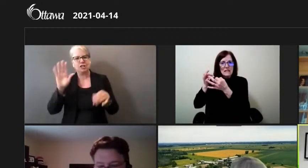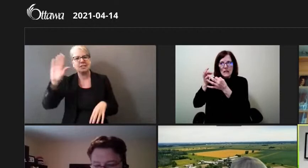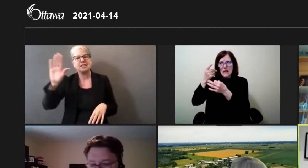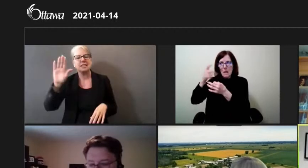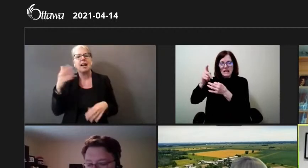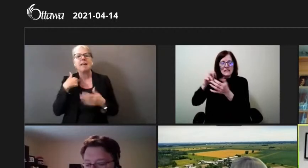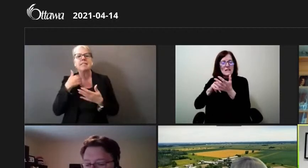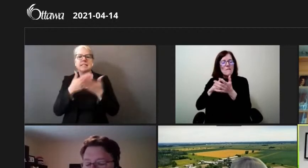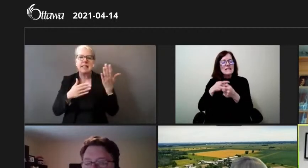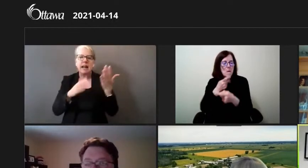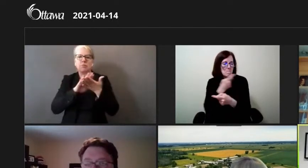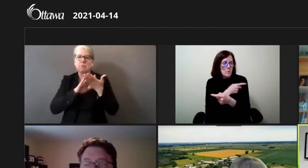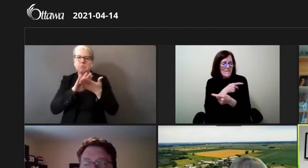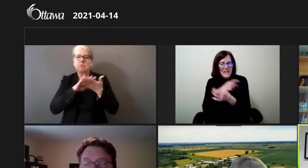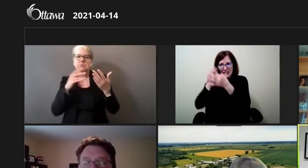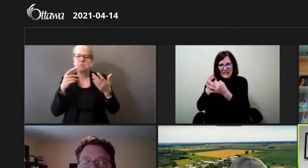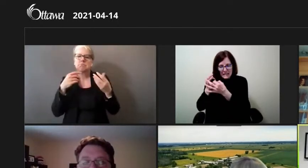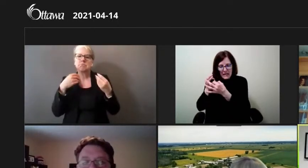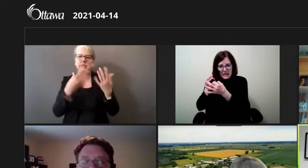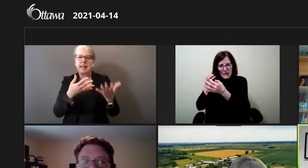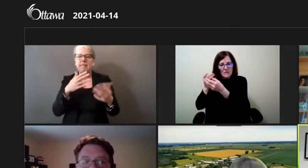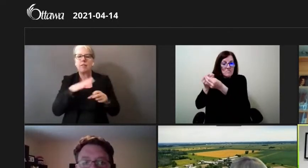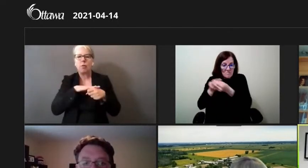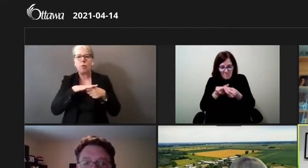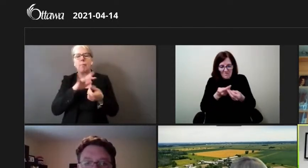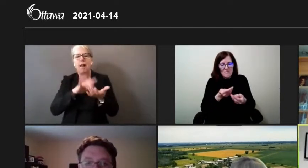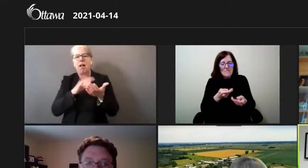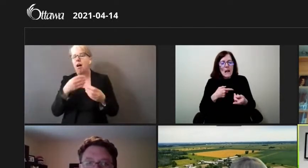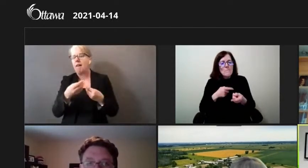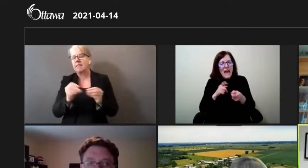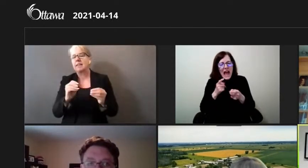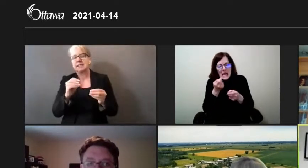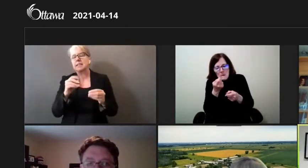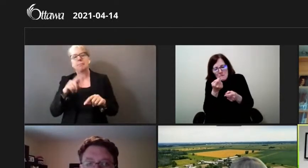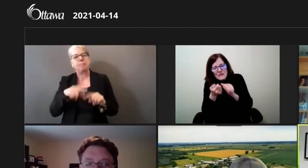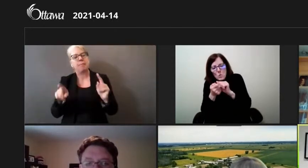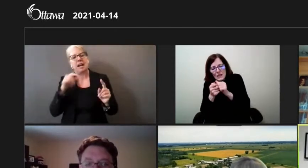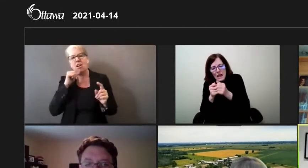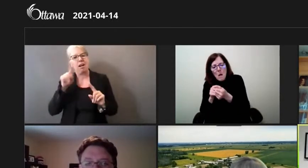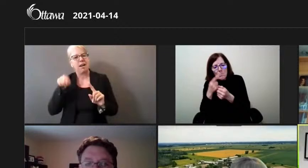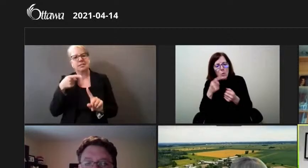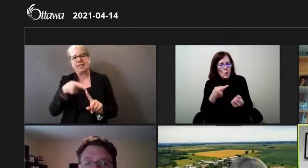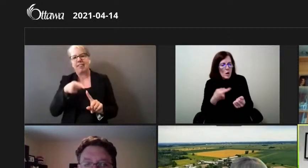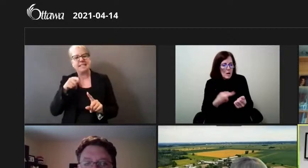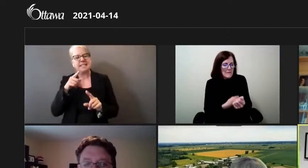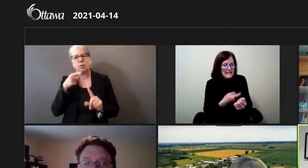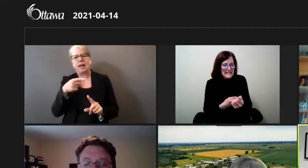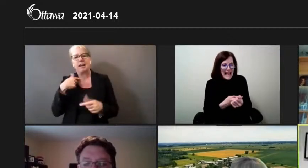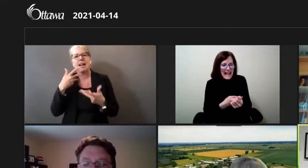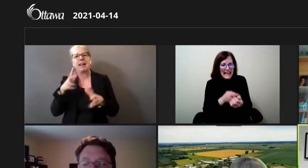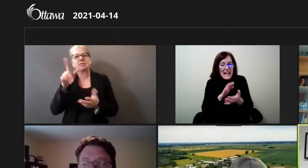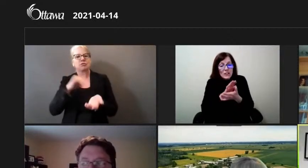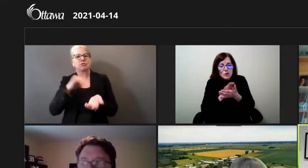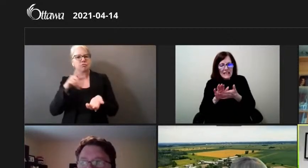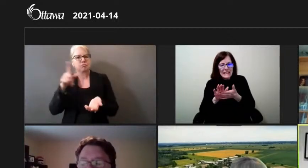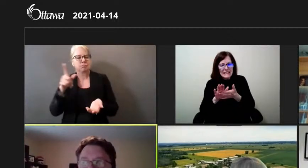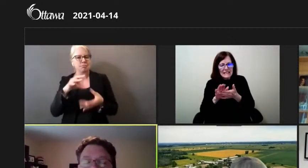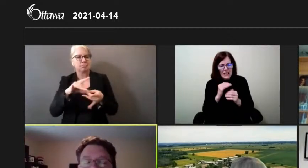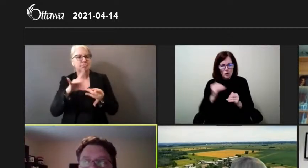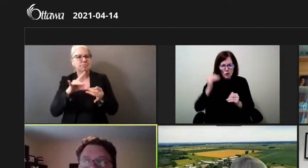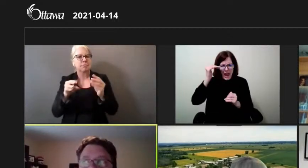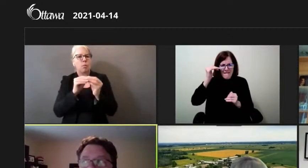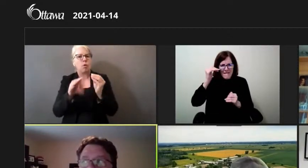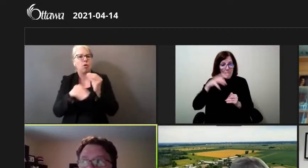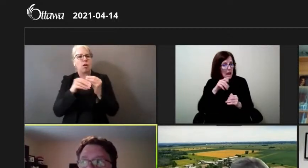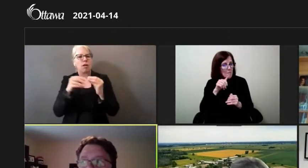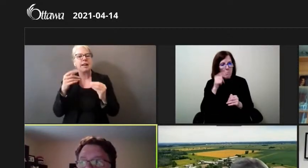that are given to the local medical office of health, but not on this. And I'll let Dr. Molotny talk more if he wishes. Yeah, I mean, the only